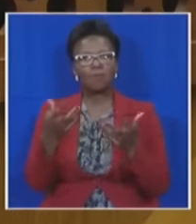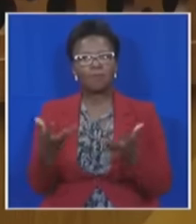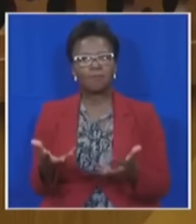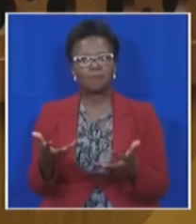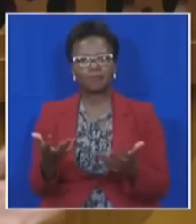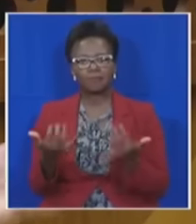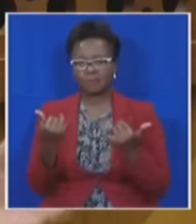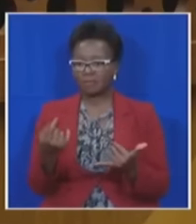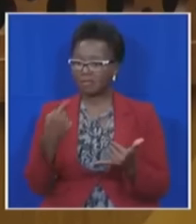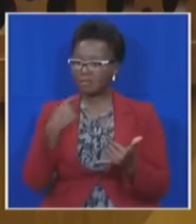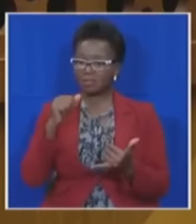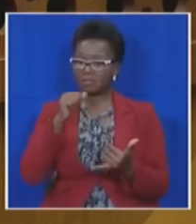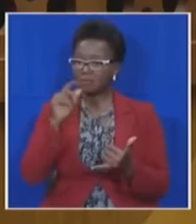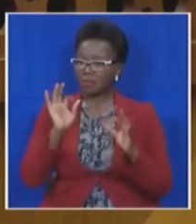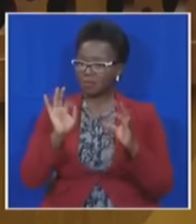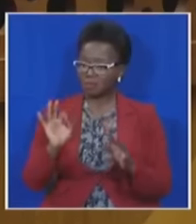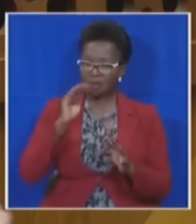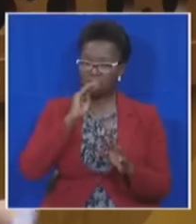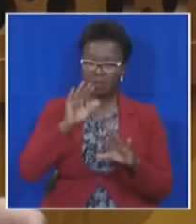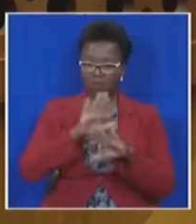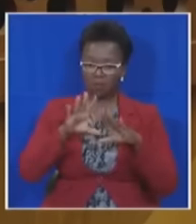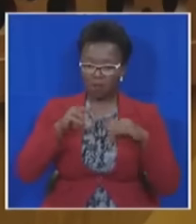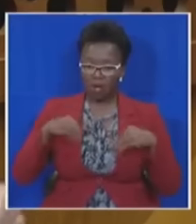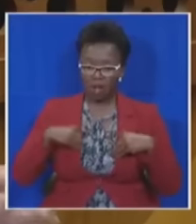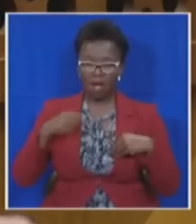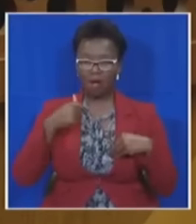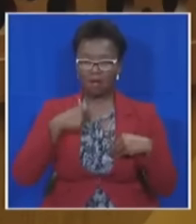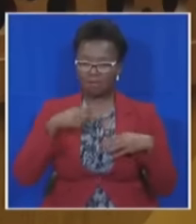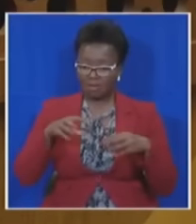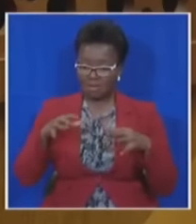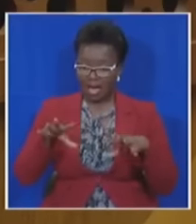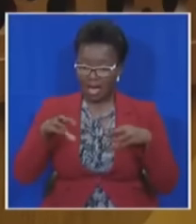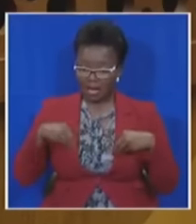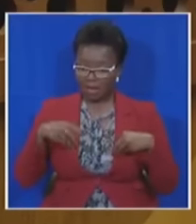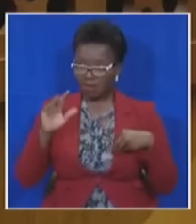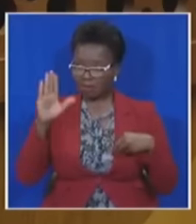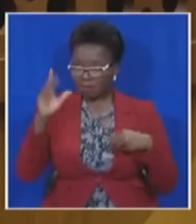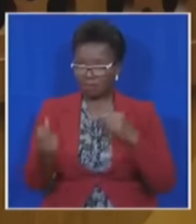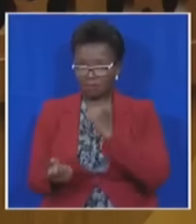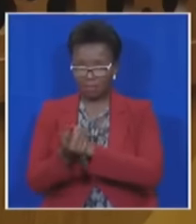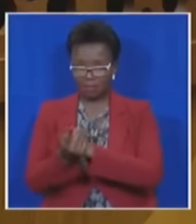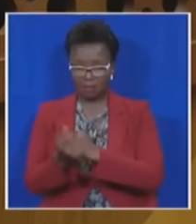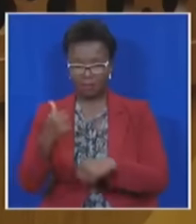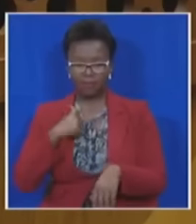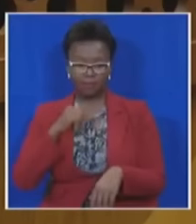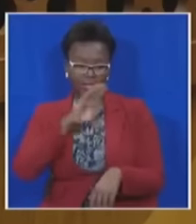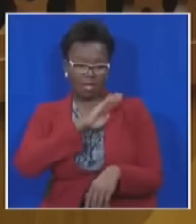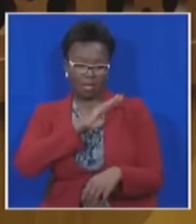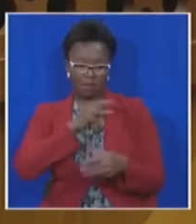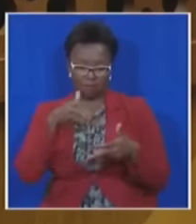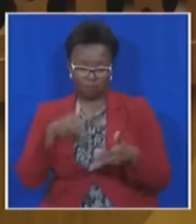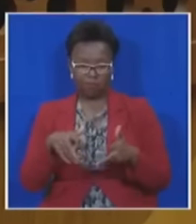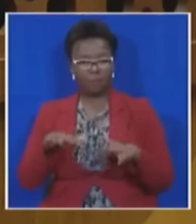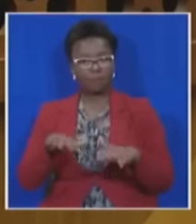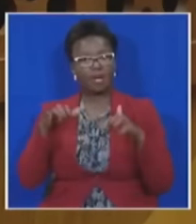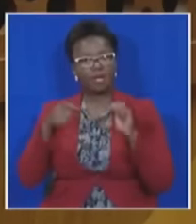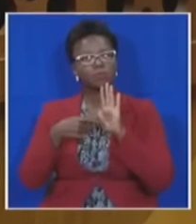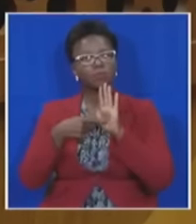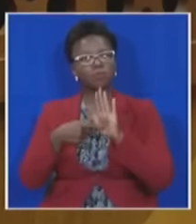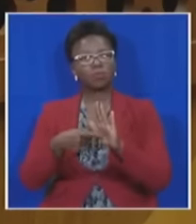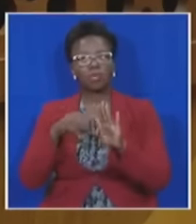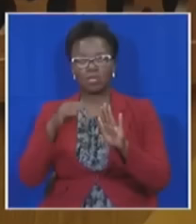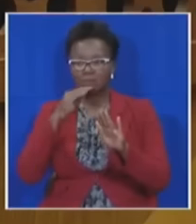fact that she didn't even seem alarmed or even raise an eyebrow at the thought of armed troops on the precinct indicates that she either